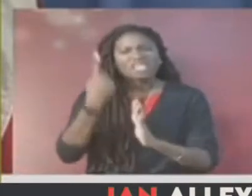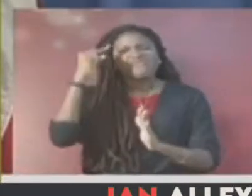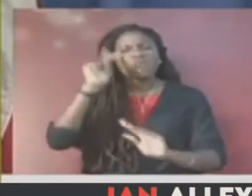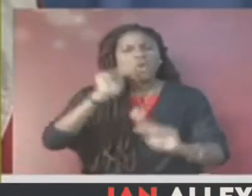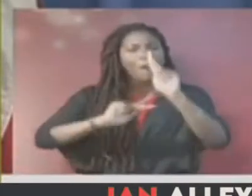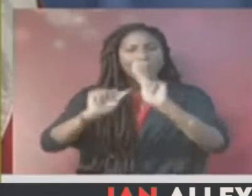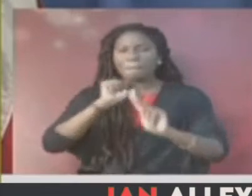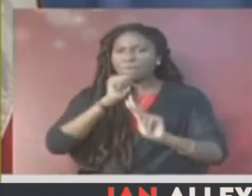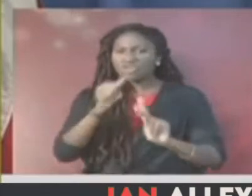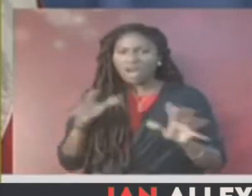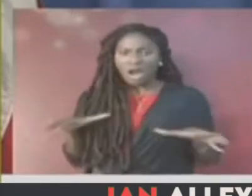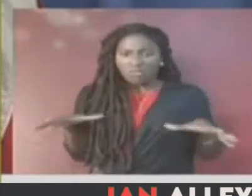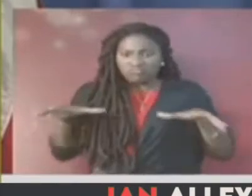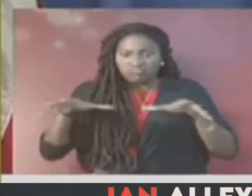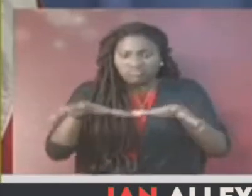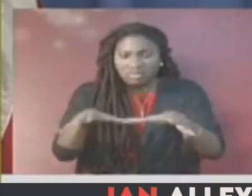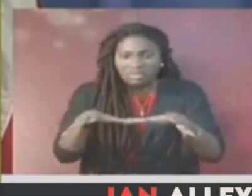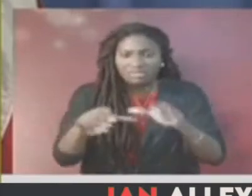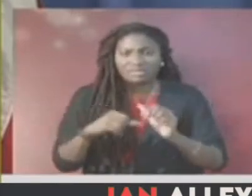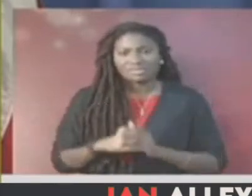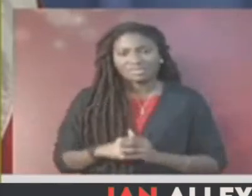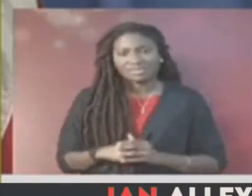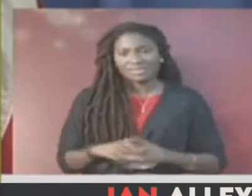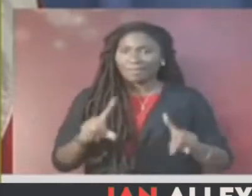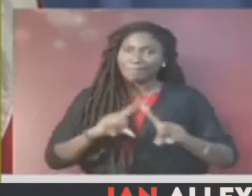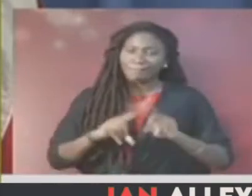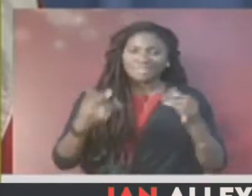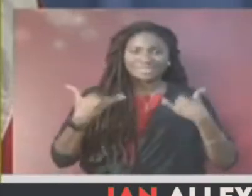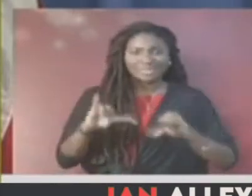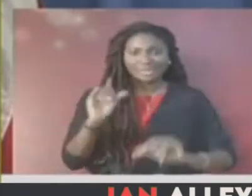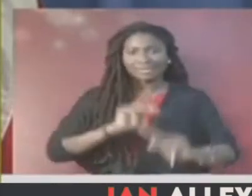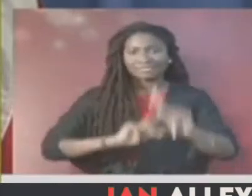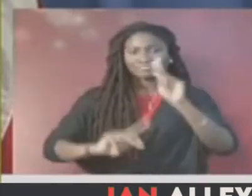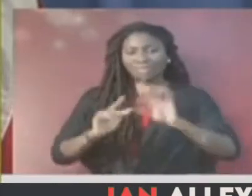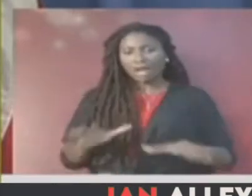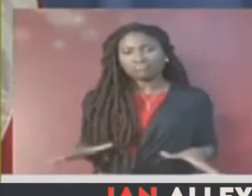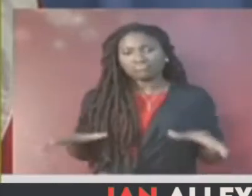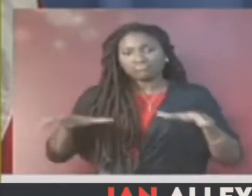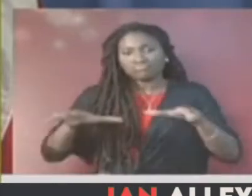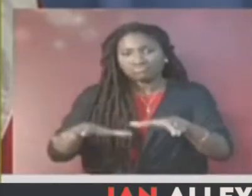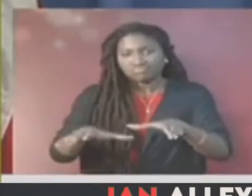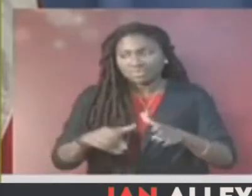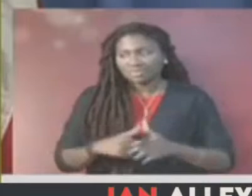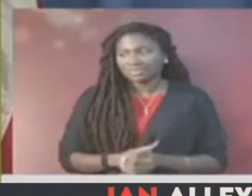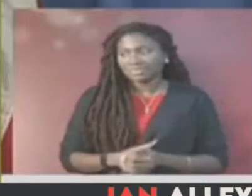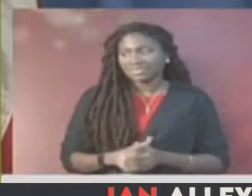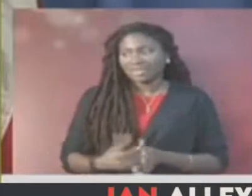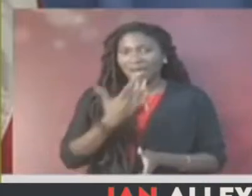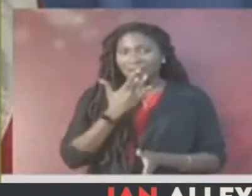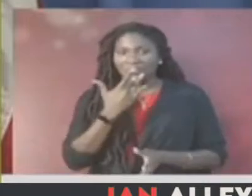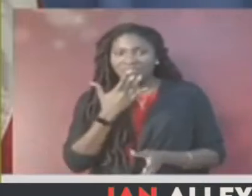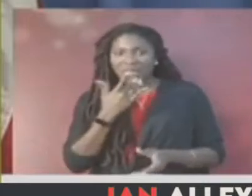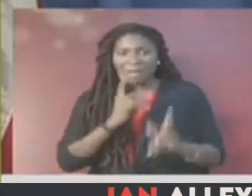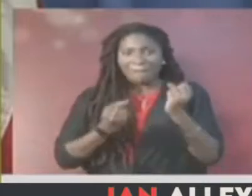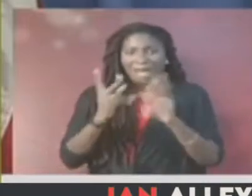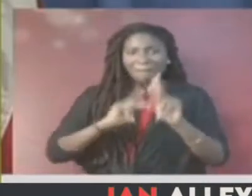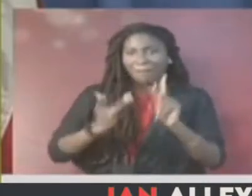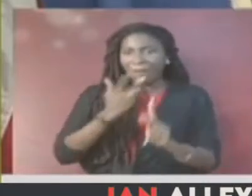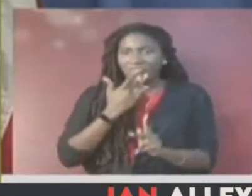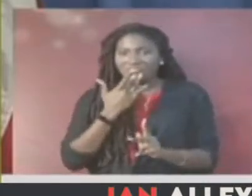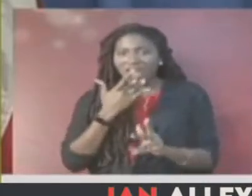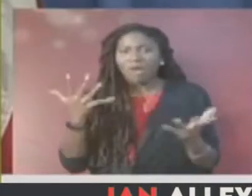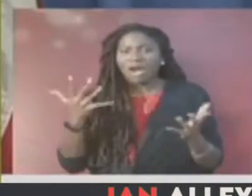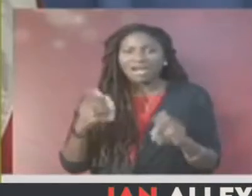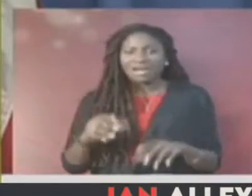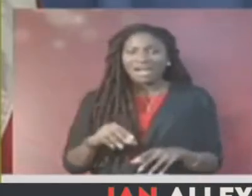more. But experience has shown us that it doesn't work like that. Everybody wants to go at a particular time. And the